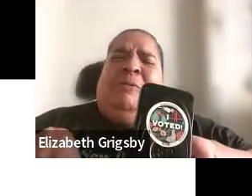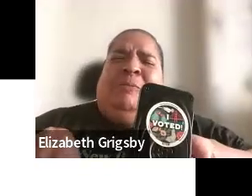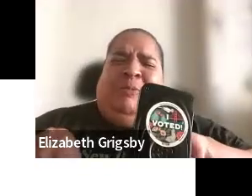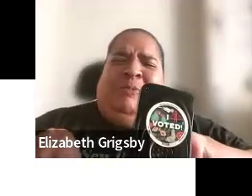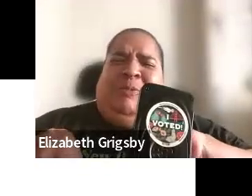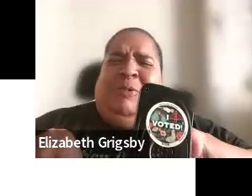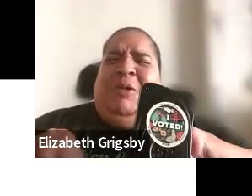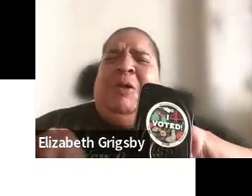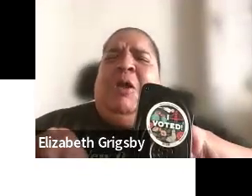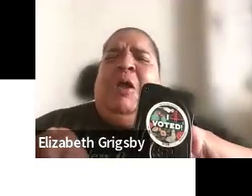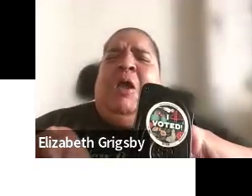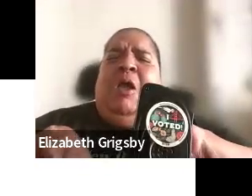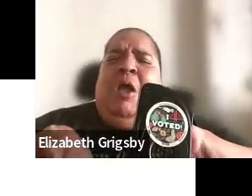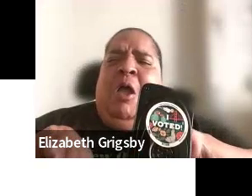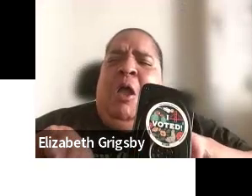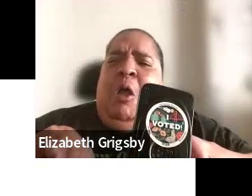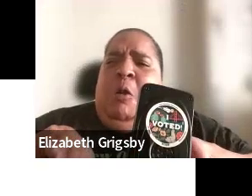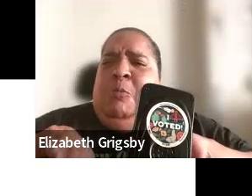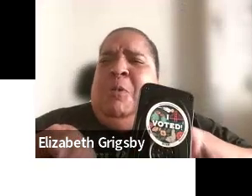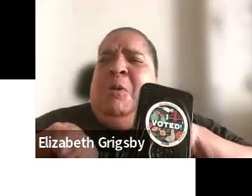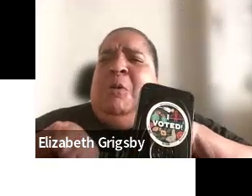Thank you, Priscilla.